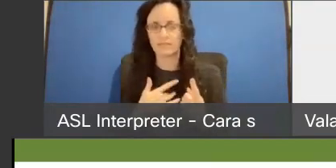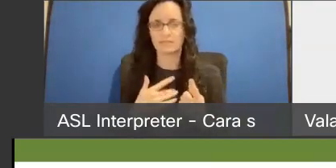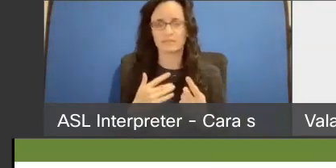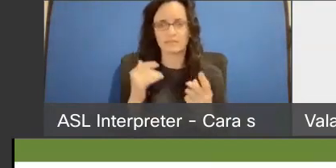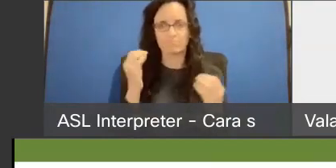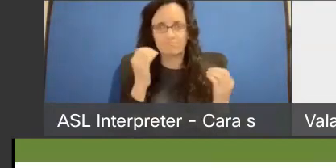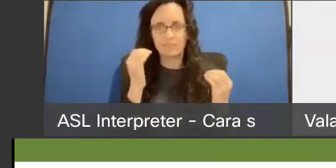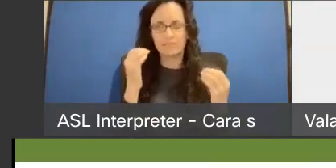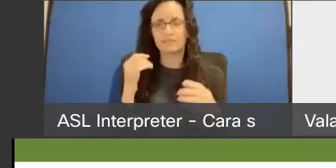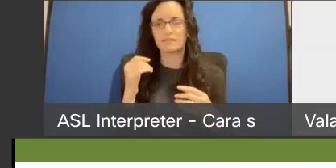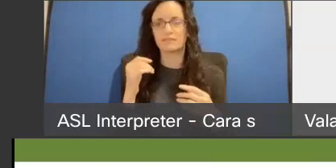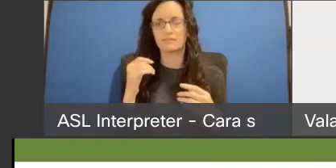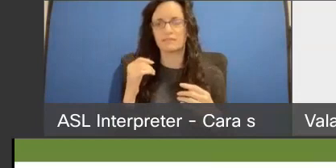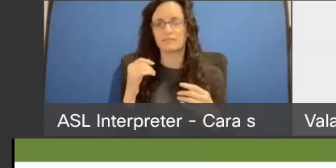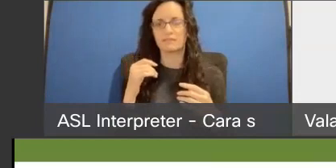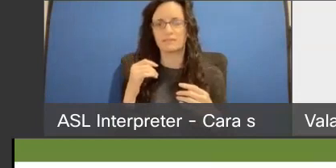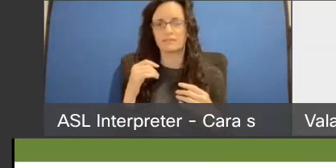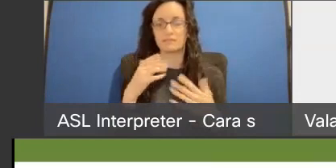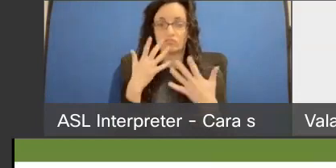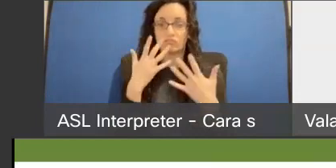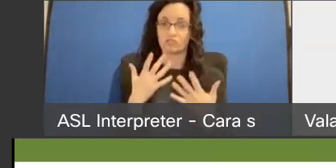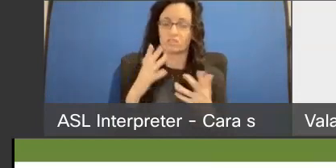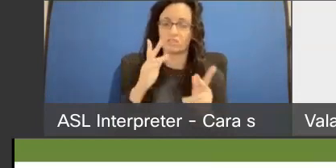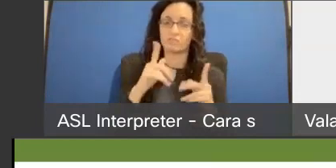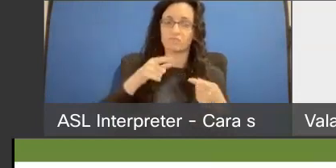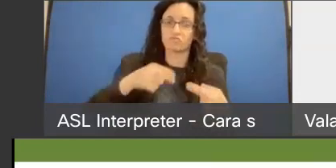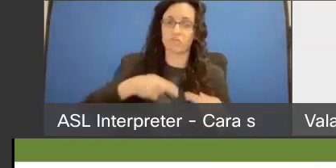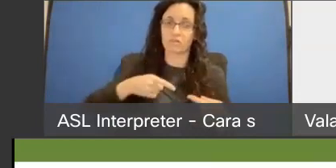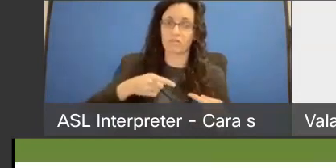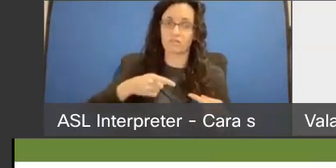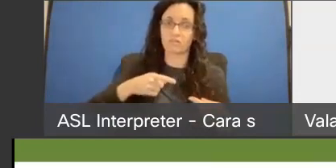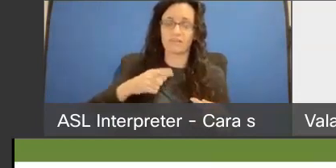here is that people are struggling and not reaching out for help when there's help available.